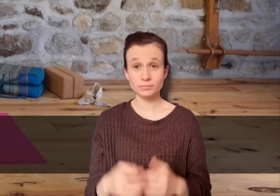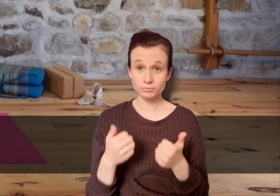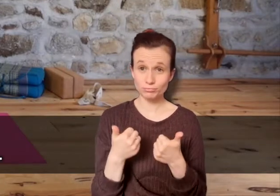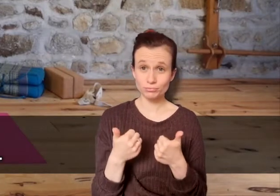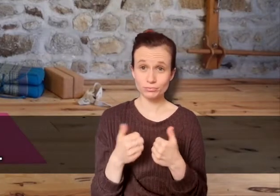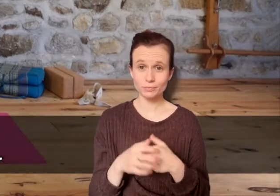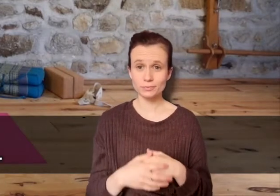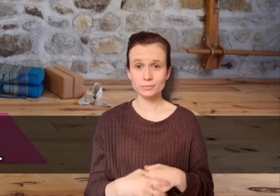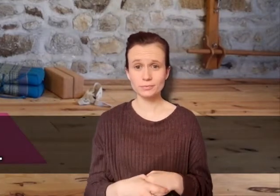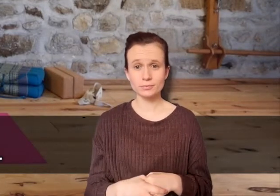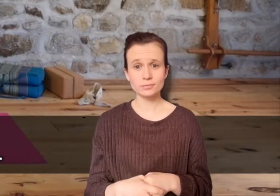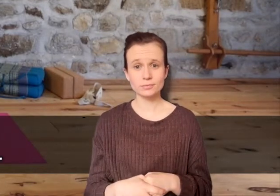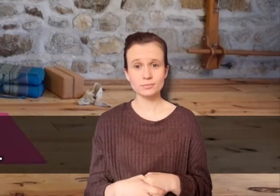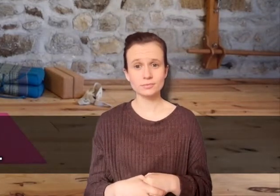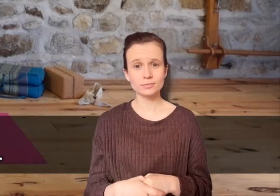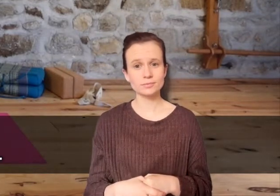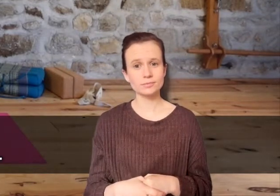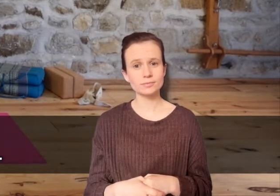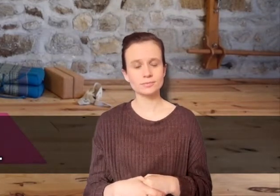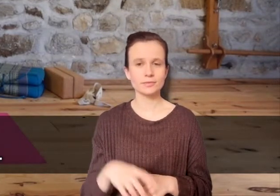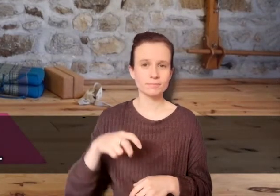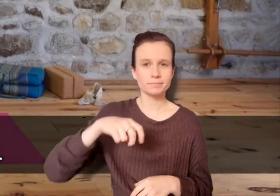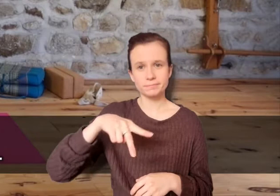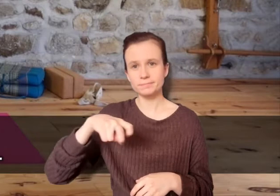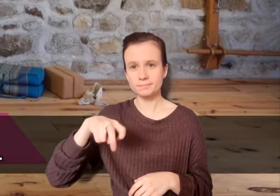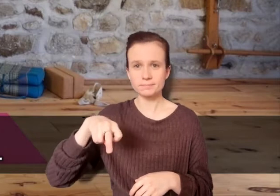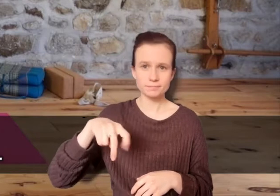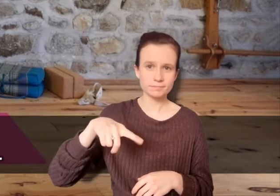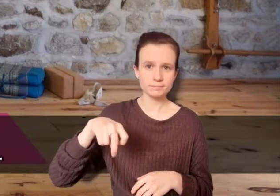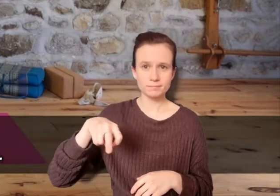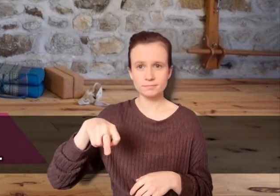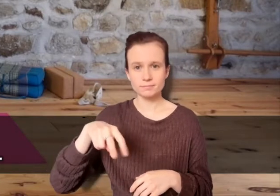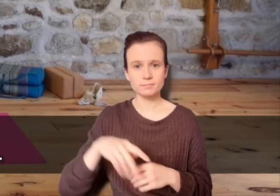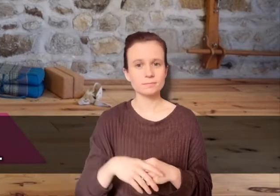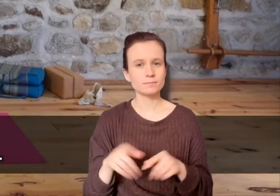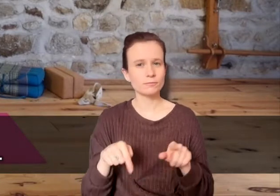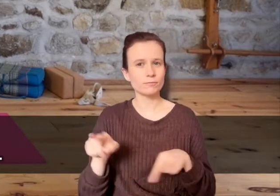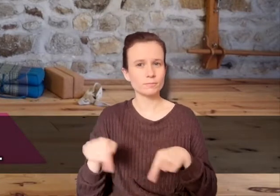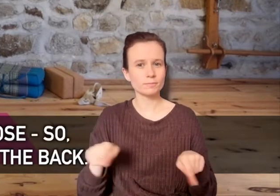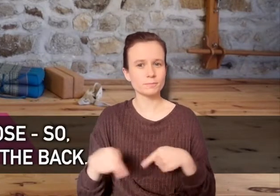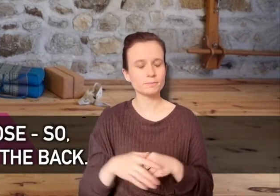Yeah? Work those legs out. Now we're just going to do a pose